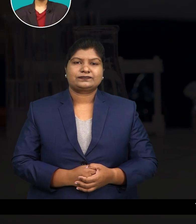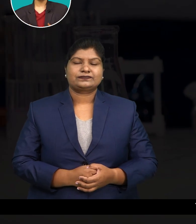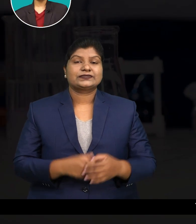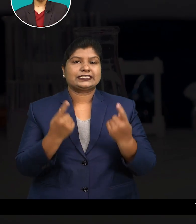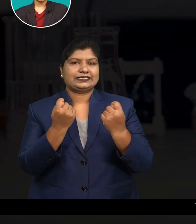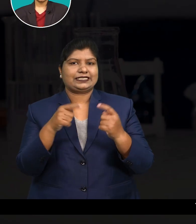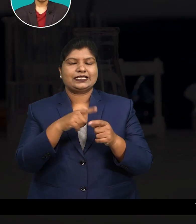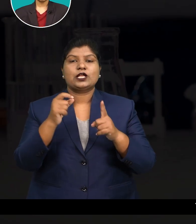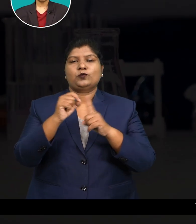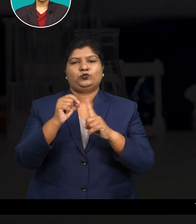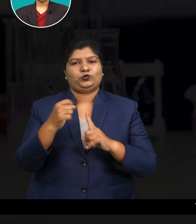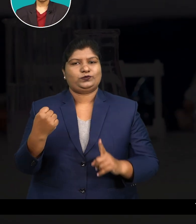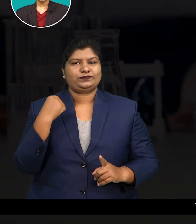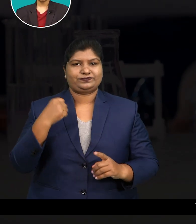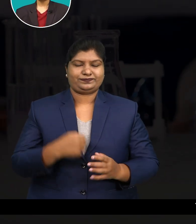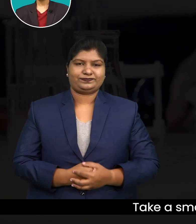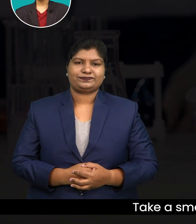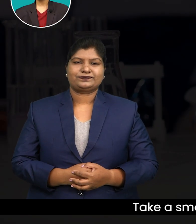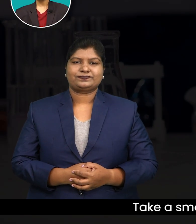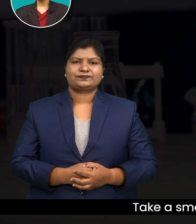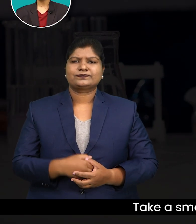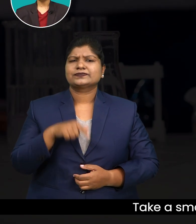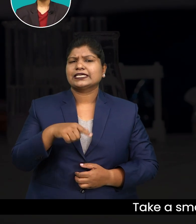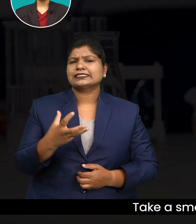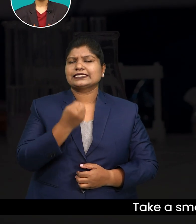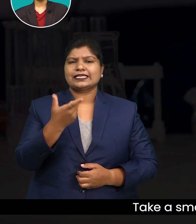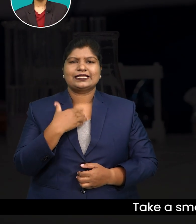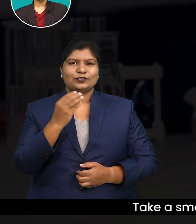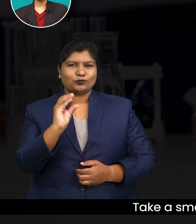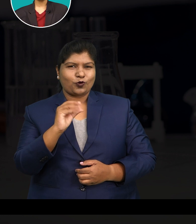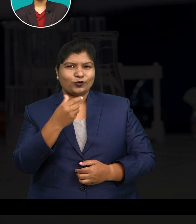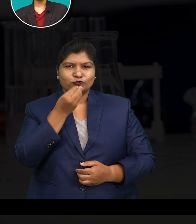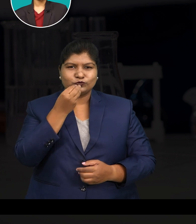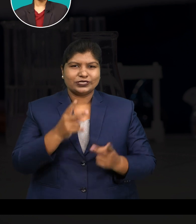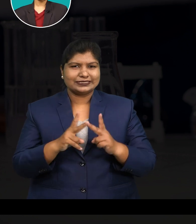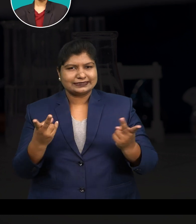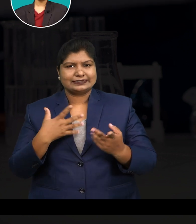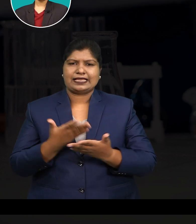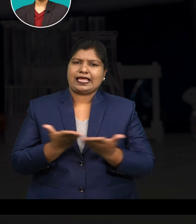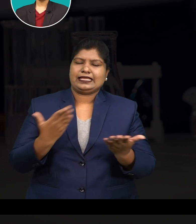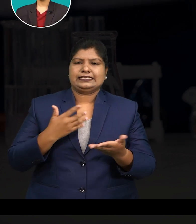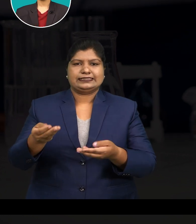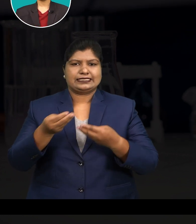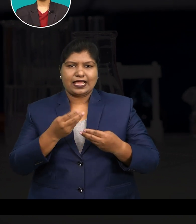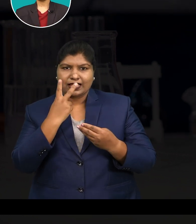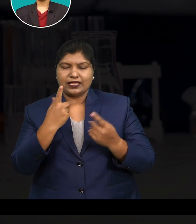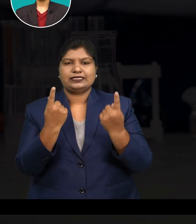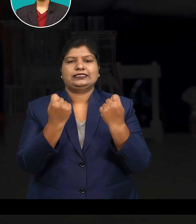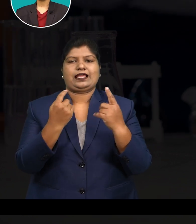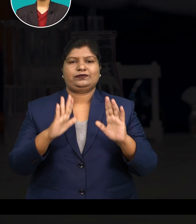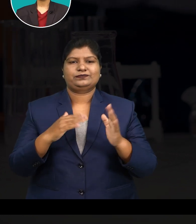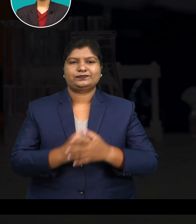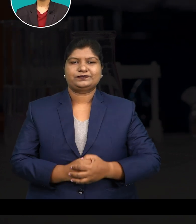Test for protein. Take a small quantity of a food item for testing.